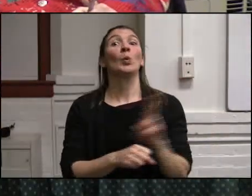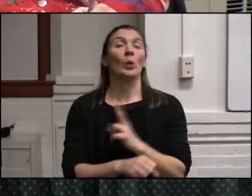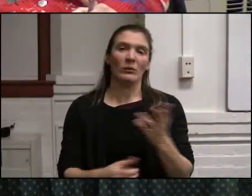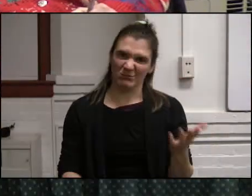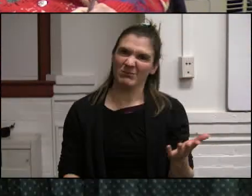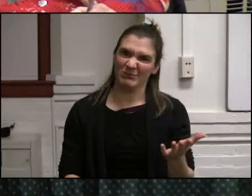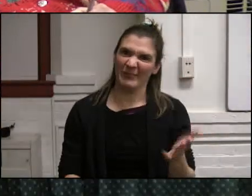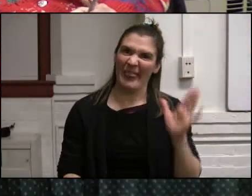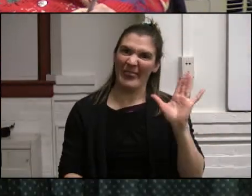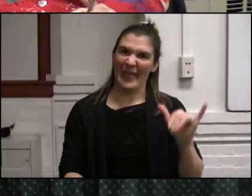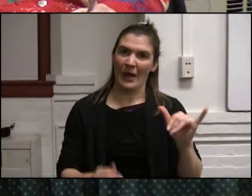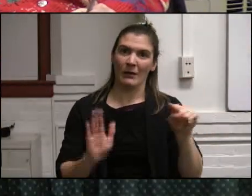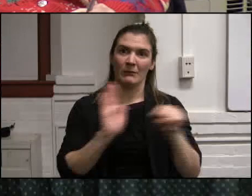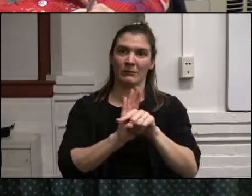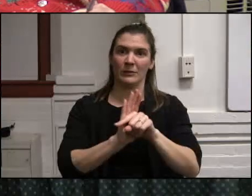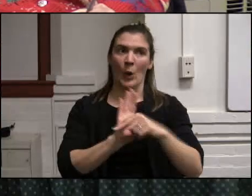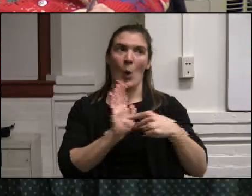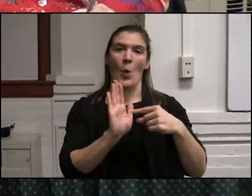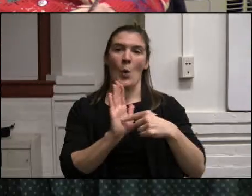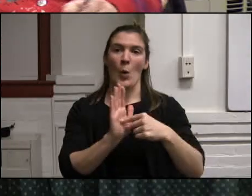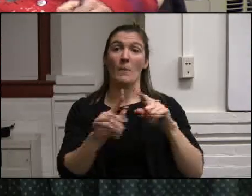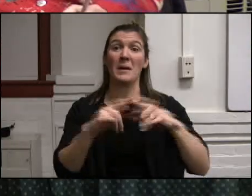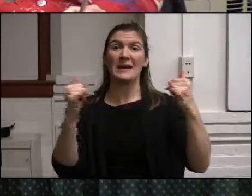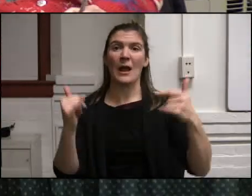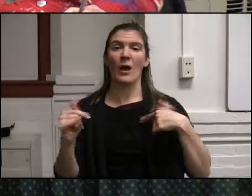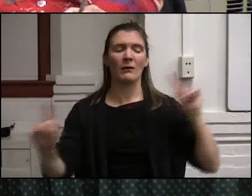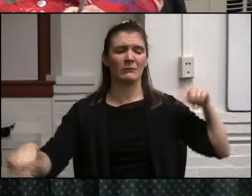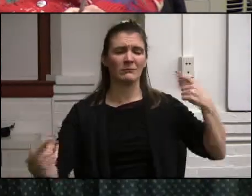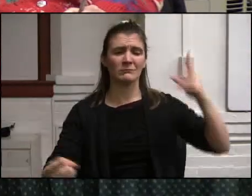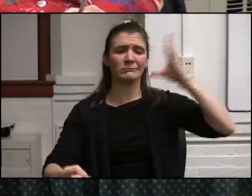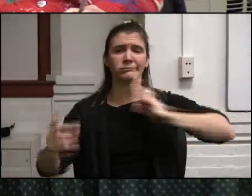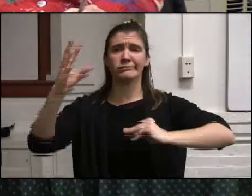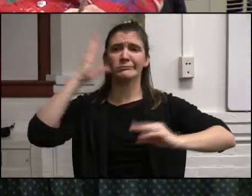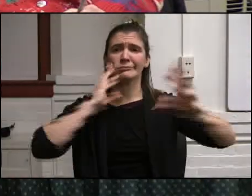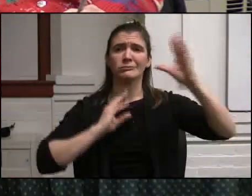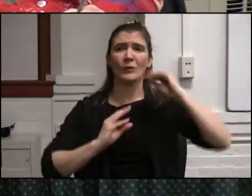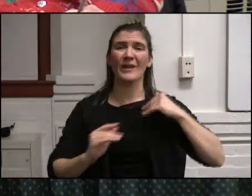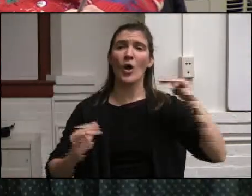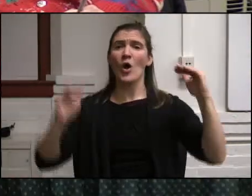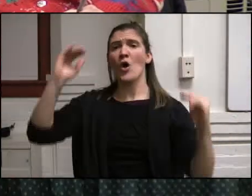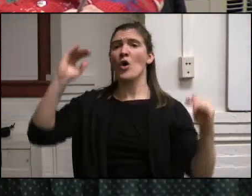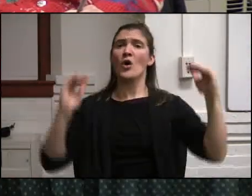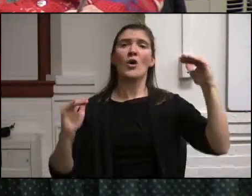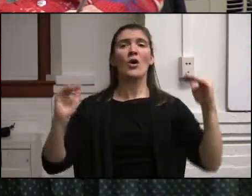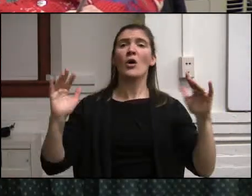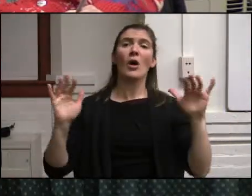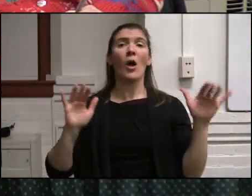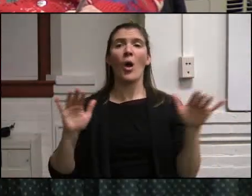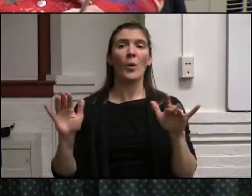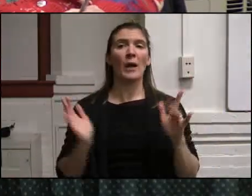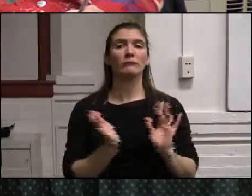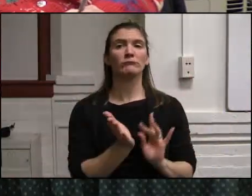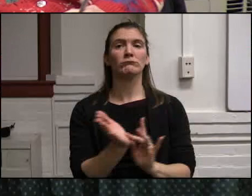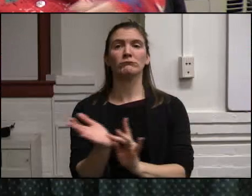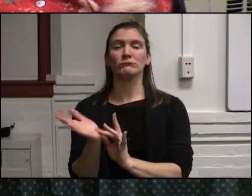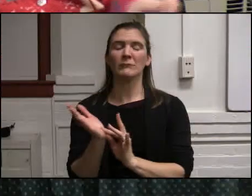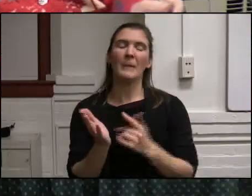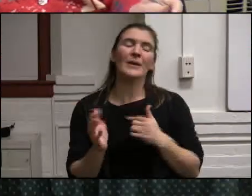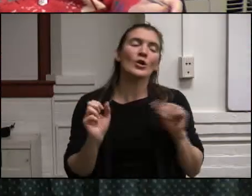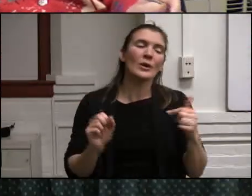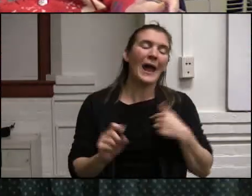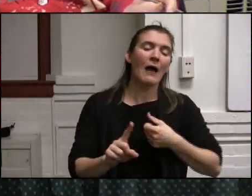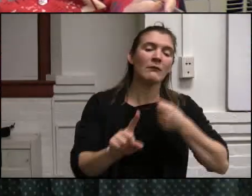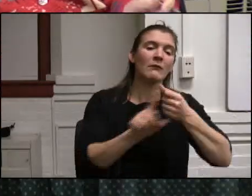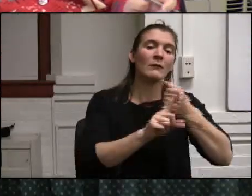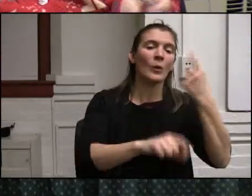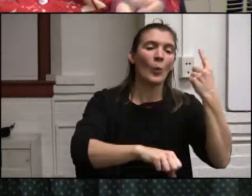significantly negatively affected the budget. We now have several years of administering the program under our belts, and while there is always the potential, and there